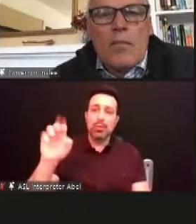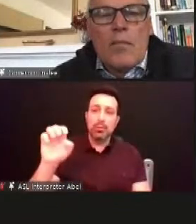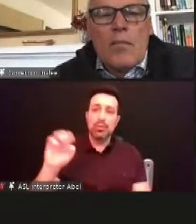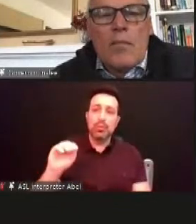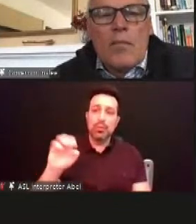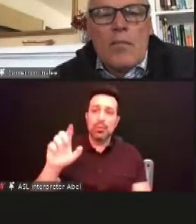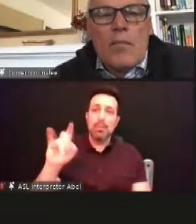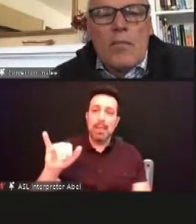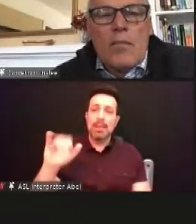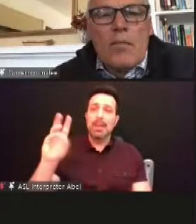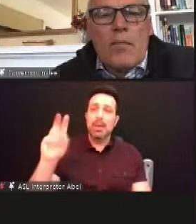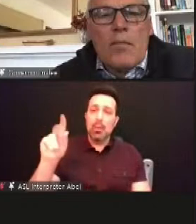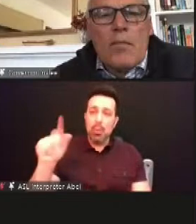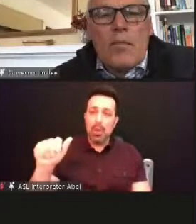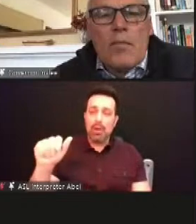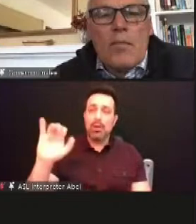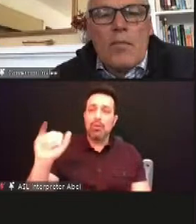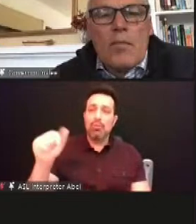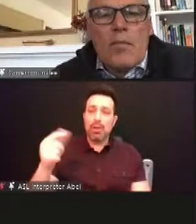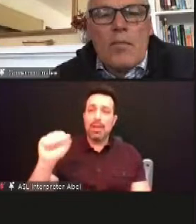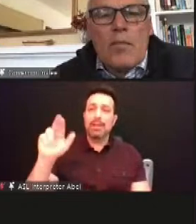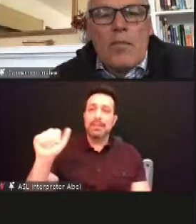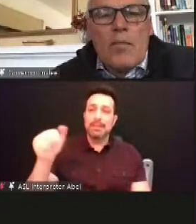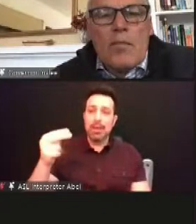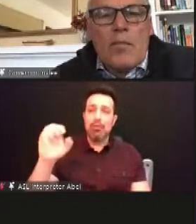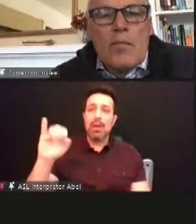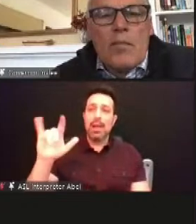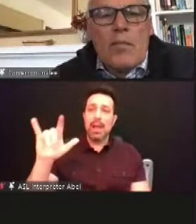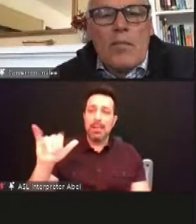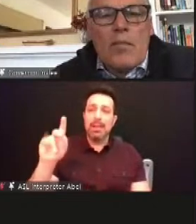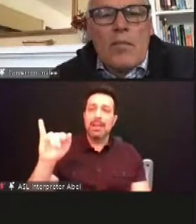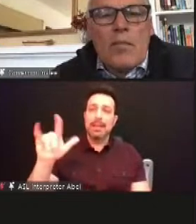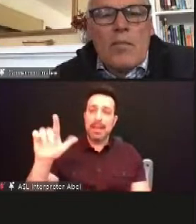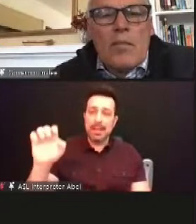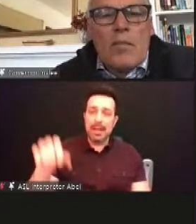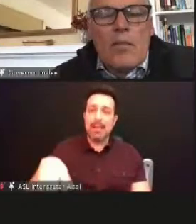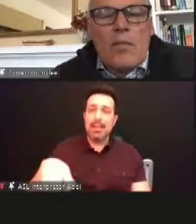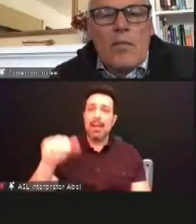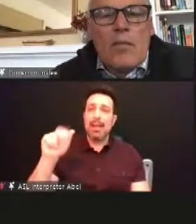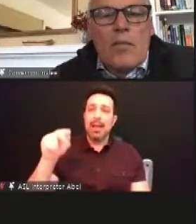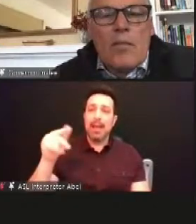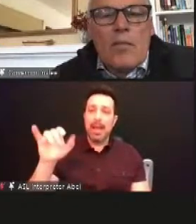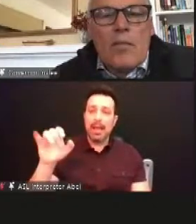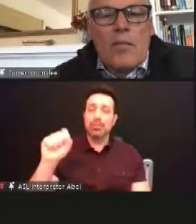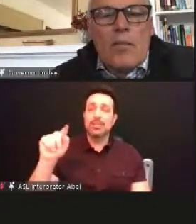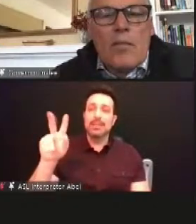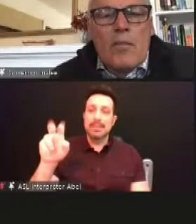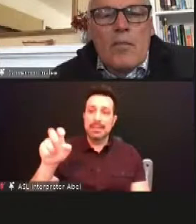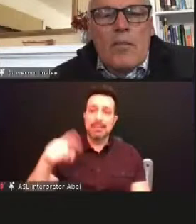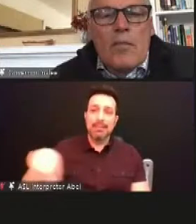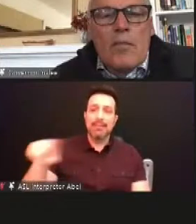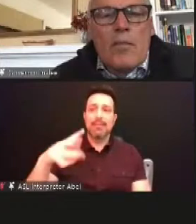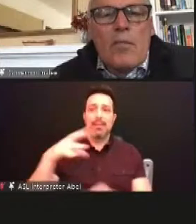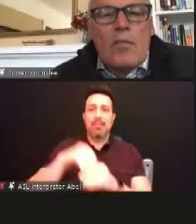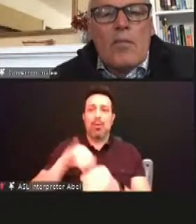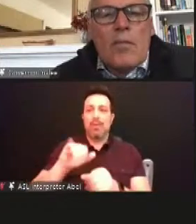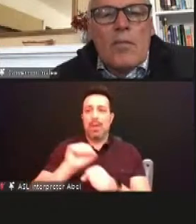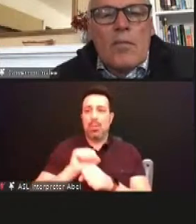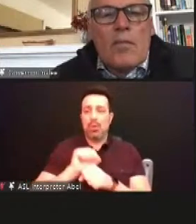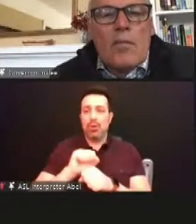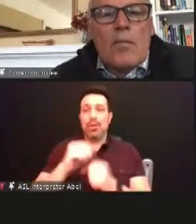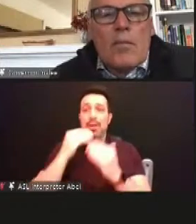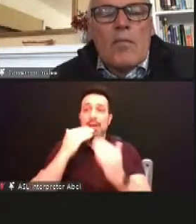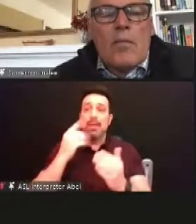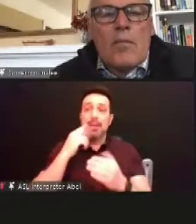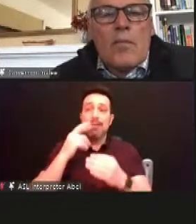Melody, Wanda, Craig, Emily, Danielle, Angie, and Steve for being a part of this work. Thank you to